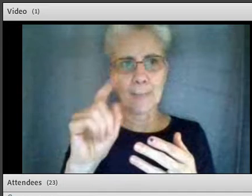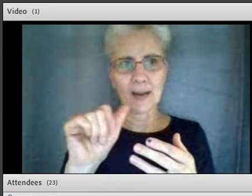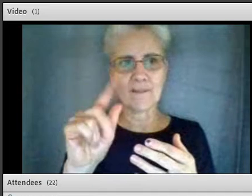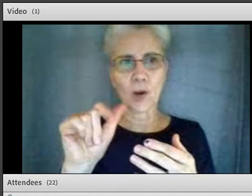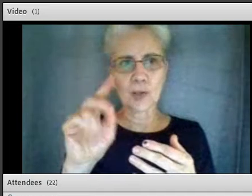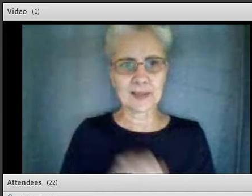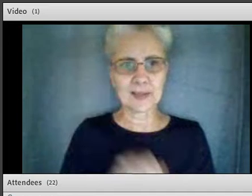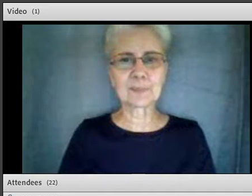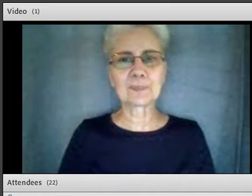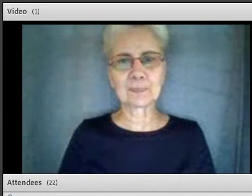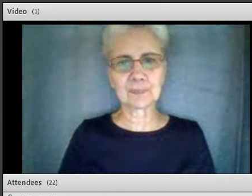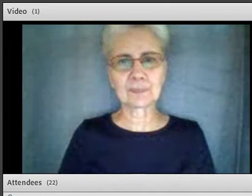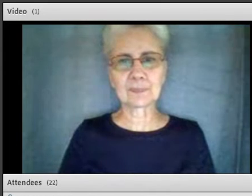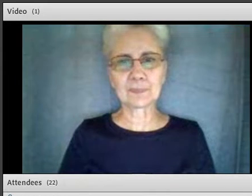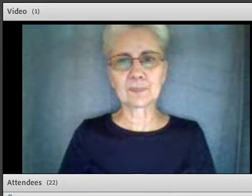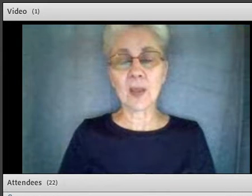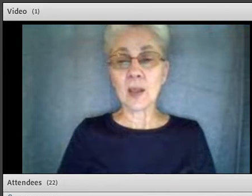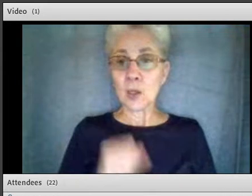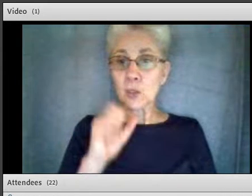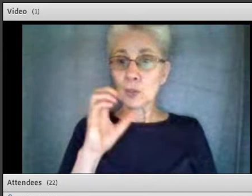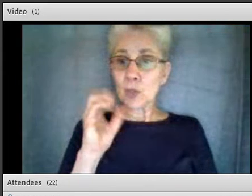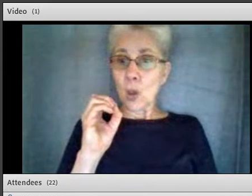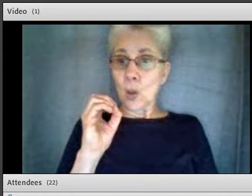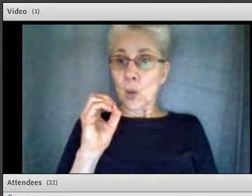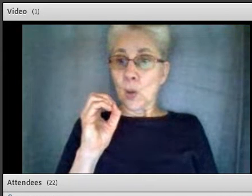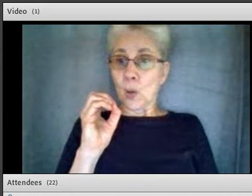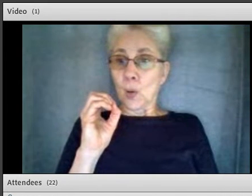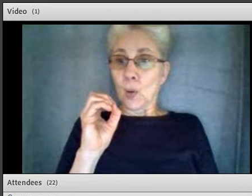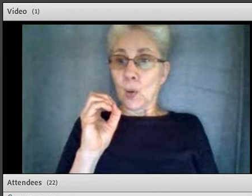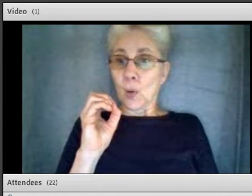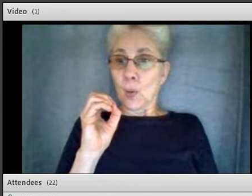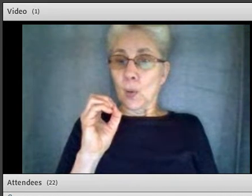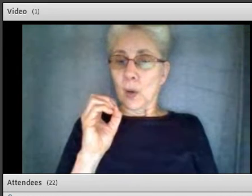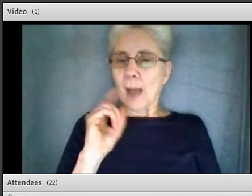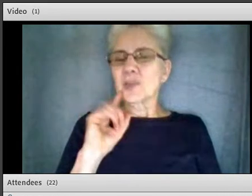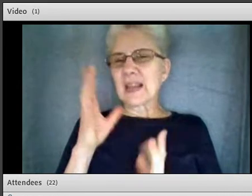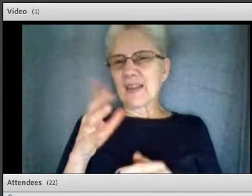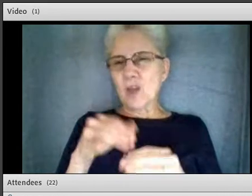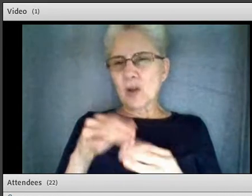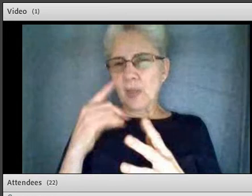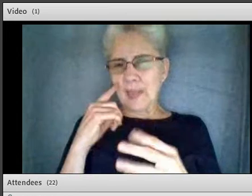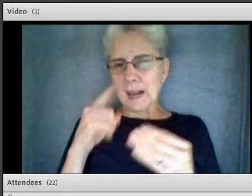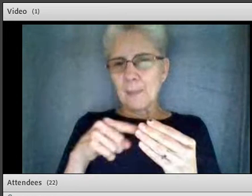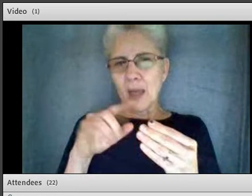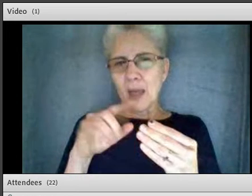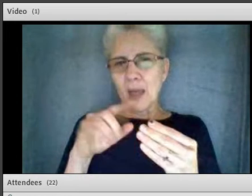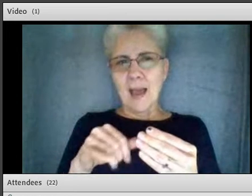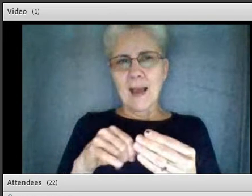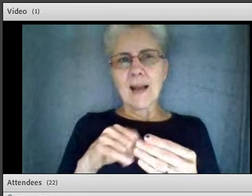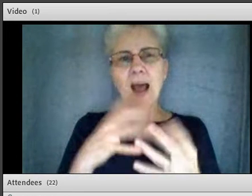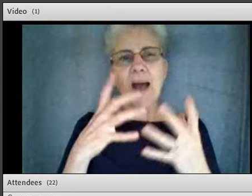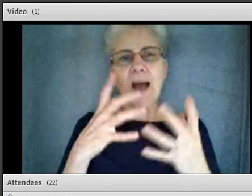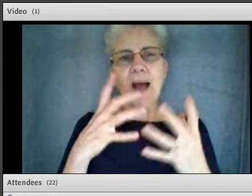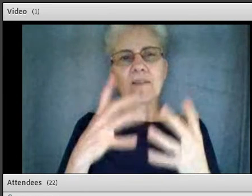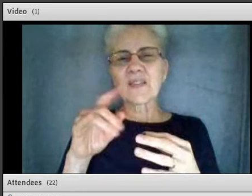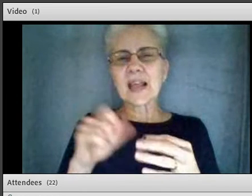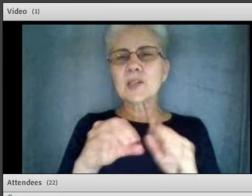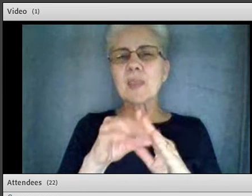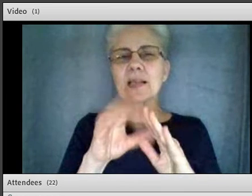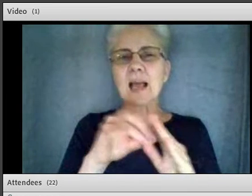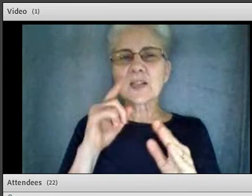So just something to kind of leave you on to think there. I have lots of links in these slides for you to kind of go through and look